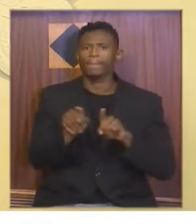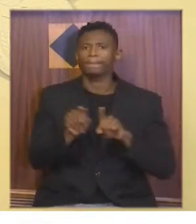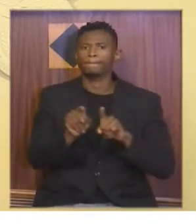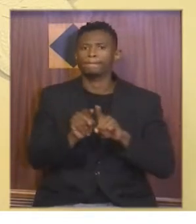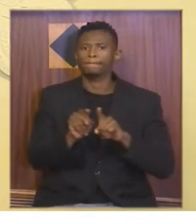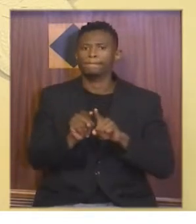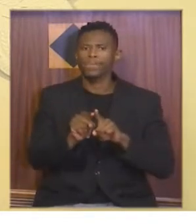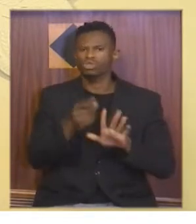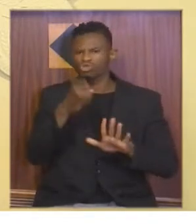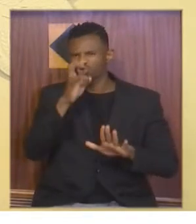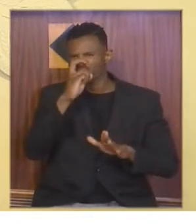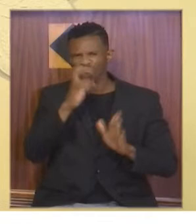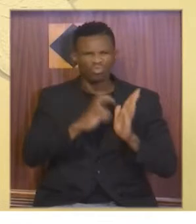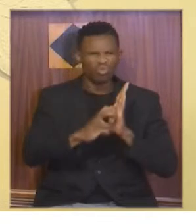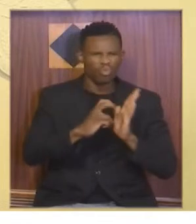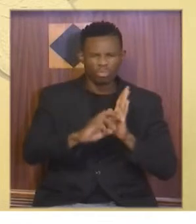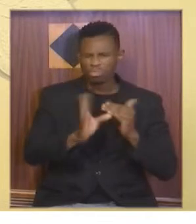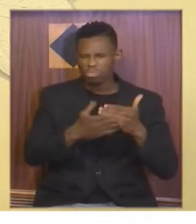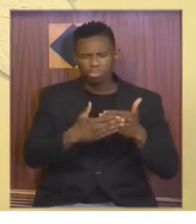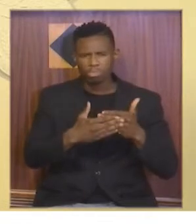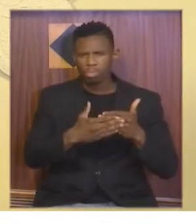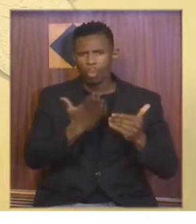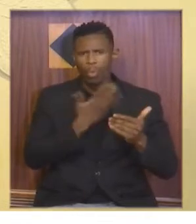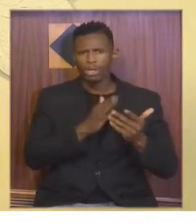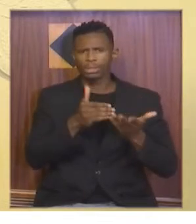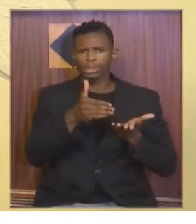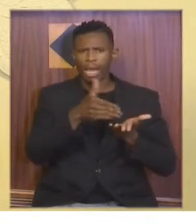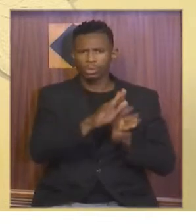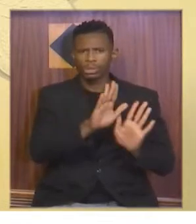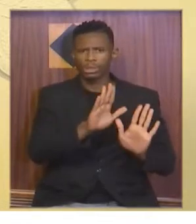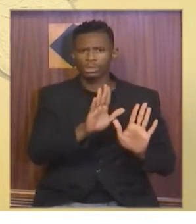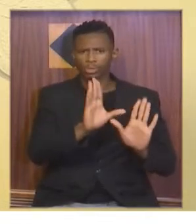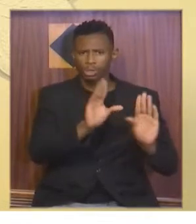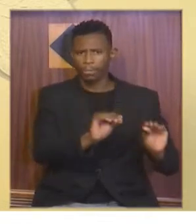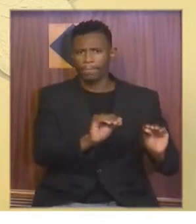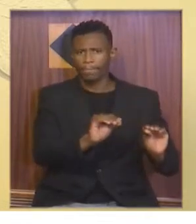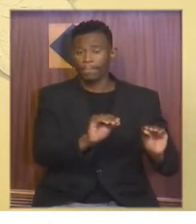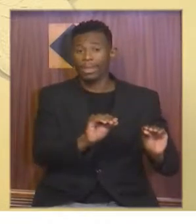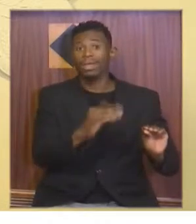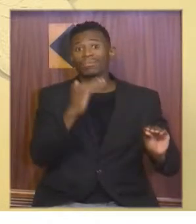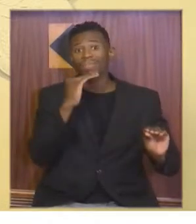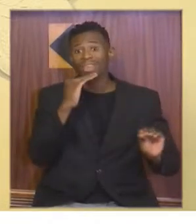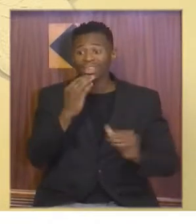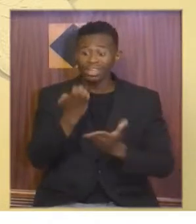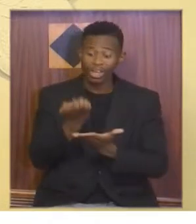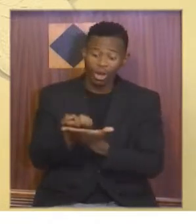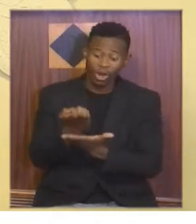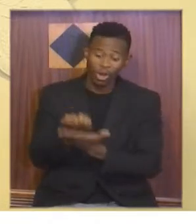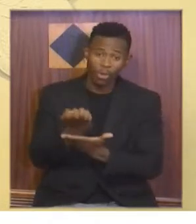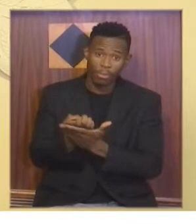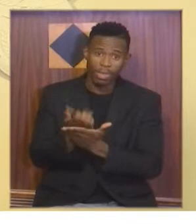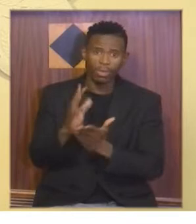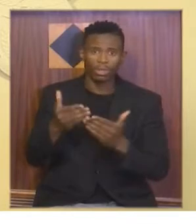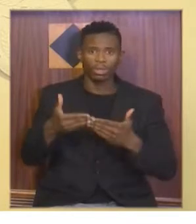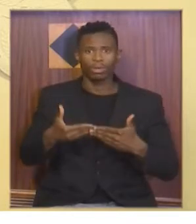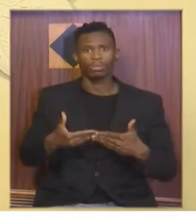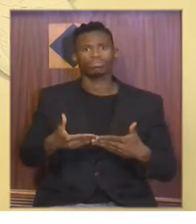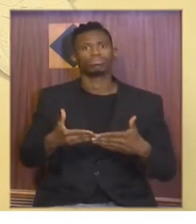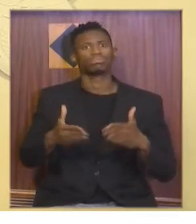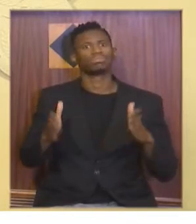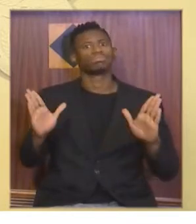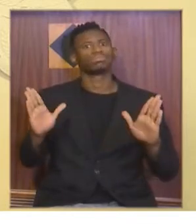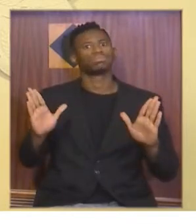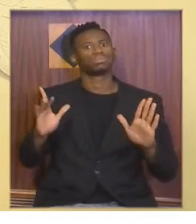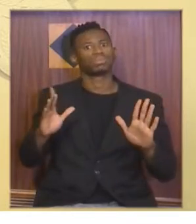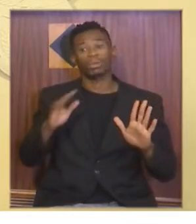restrictions. It means that we are opening our economy still further and that we are resuming many